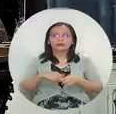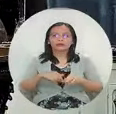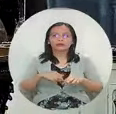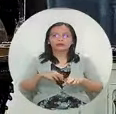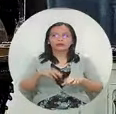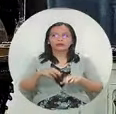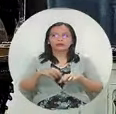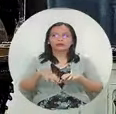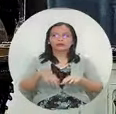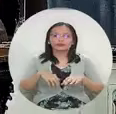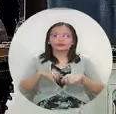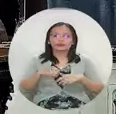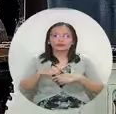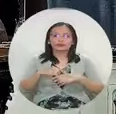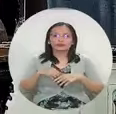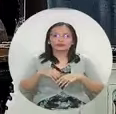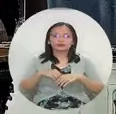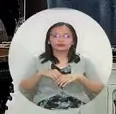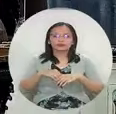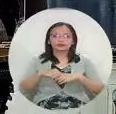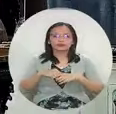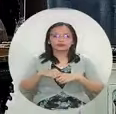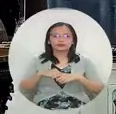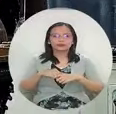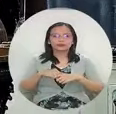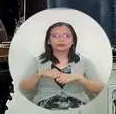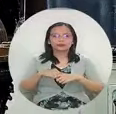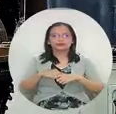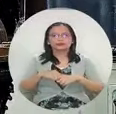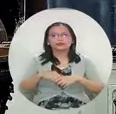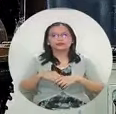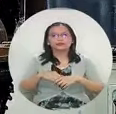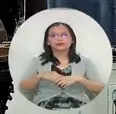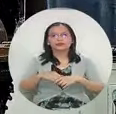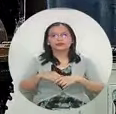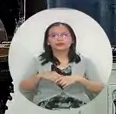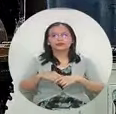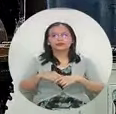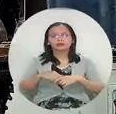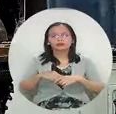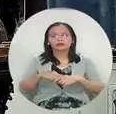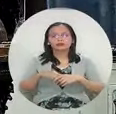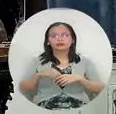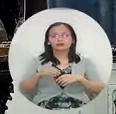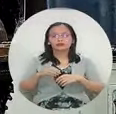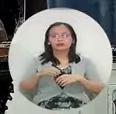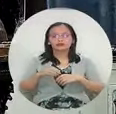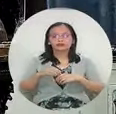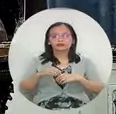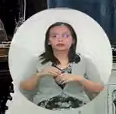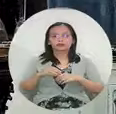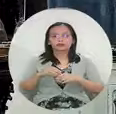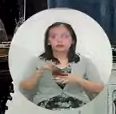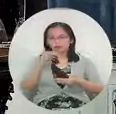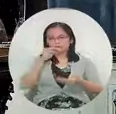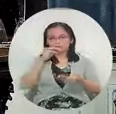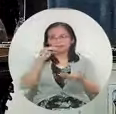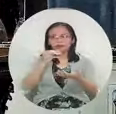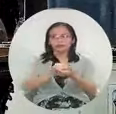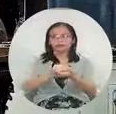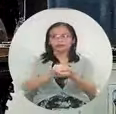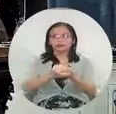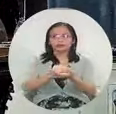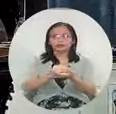So we find here the makeup of his ministry, the method of his ministry, and number four, the message.